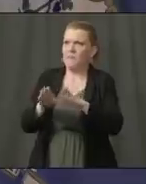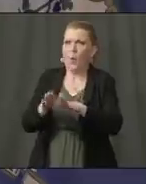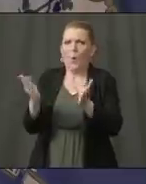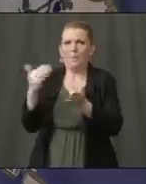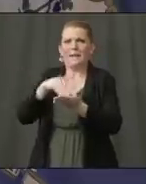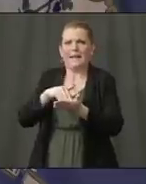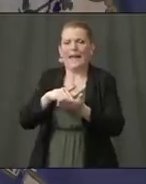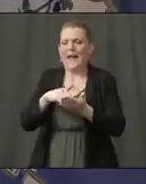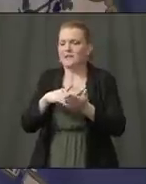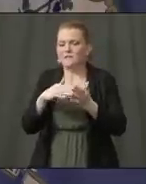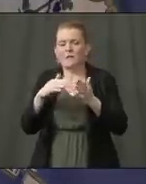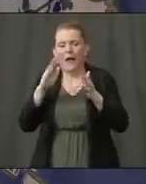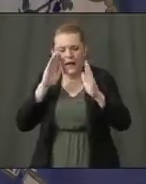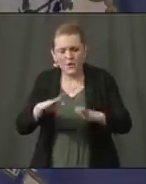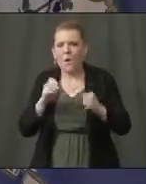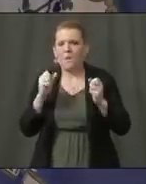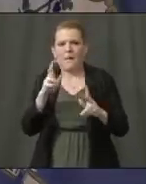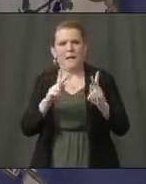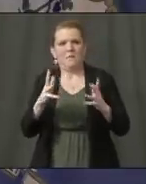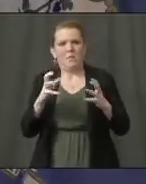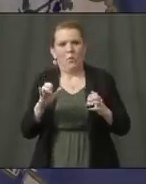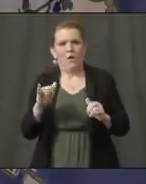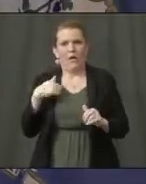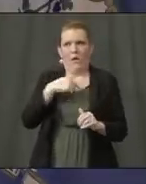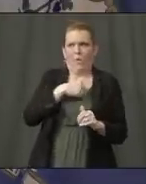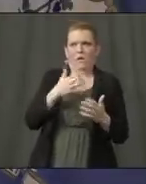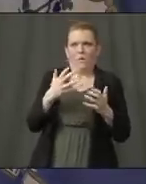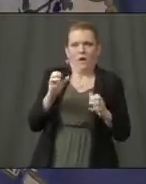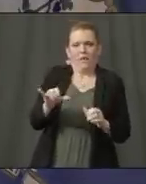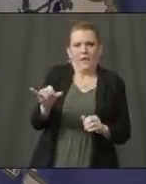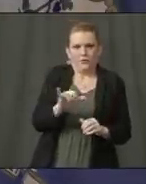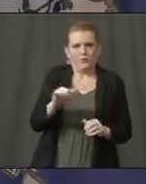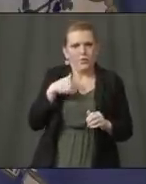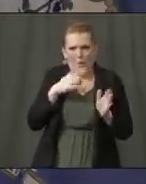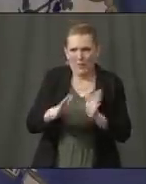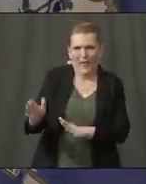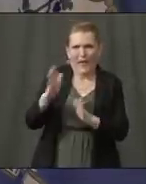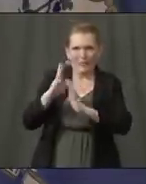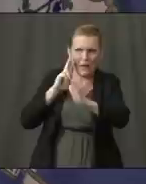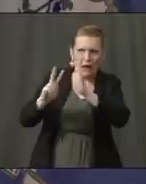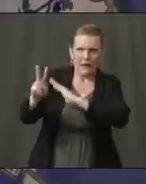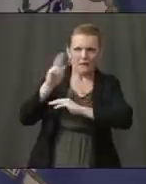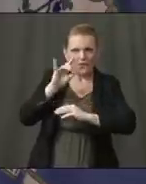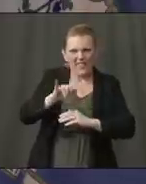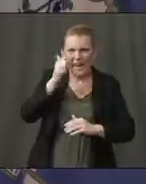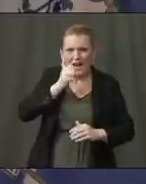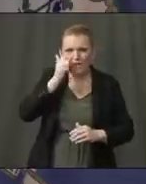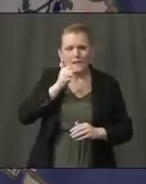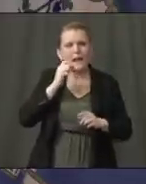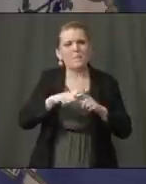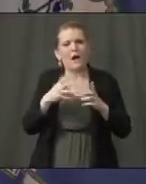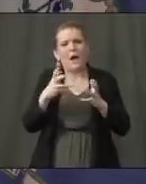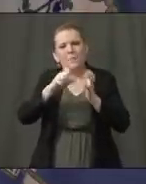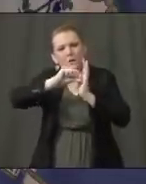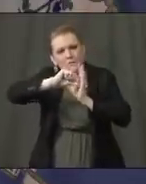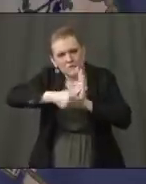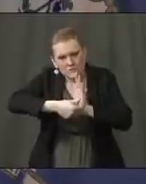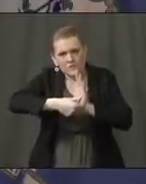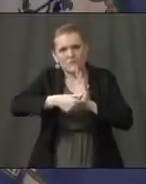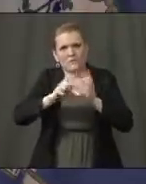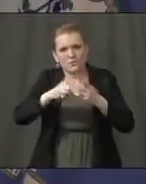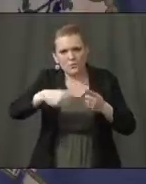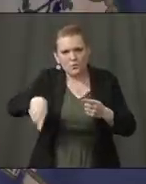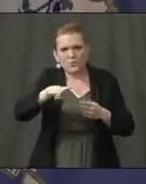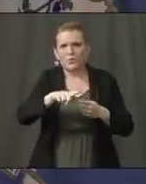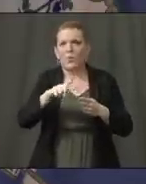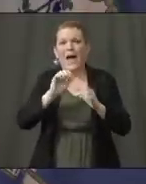about that every day. But in the meantime, I've got to urge you, I've got to remind you, I've got to tell you, maintain the social distancing. That's